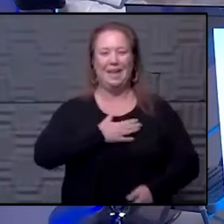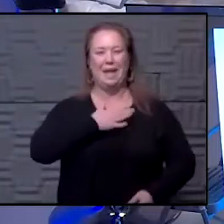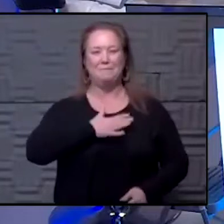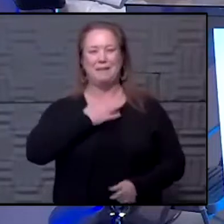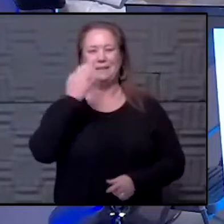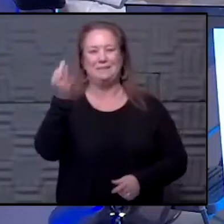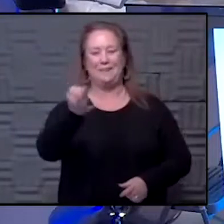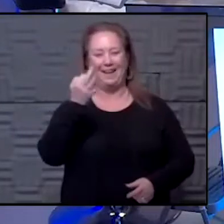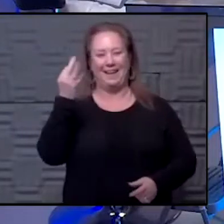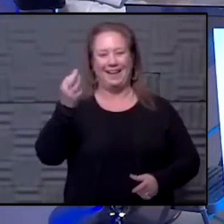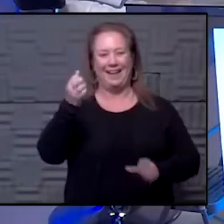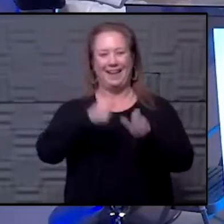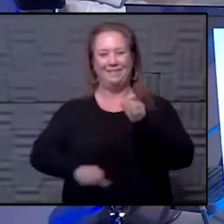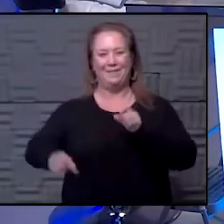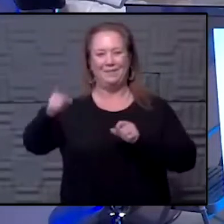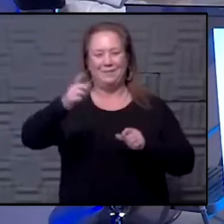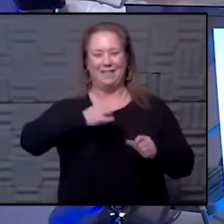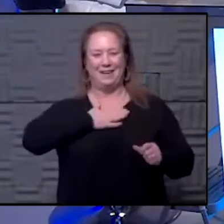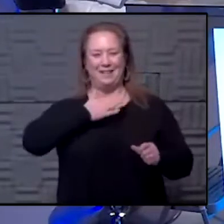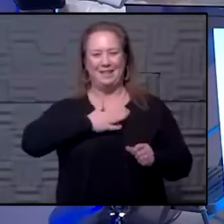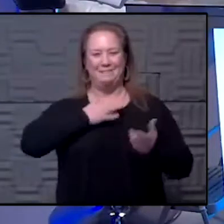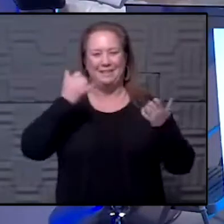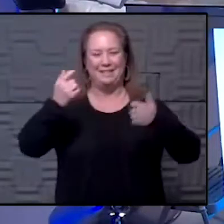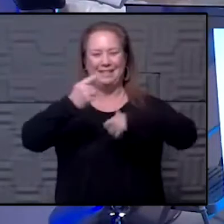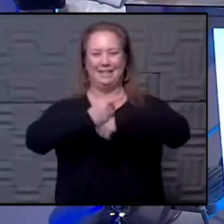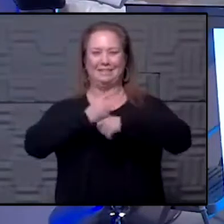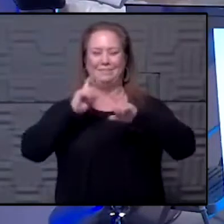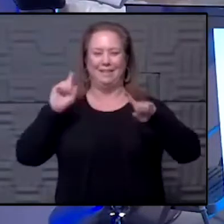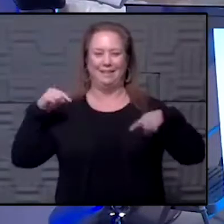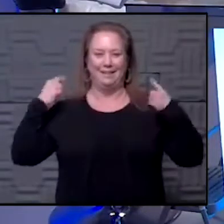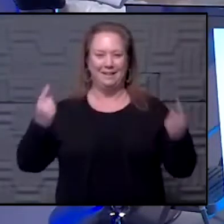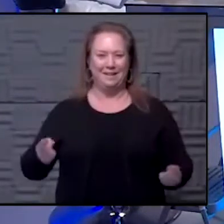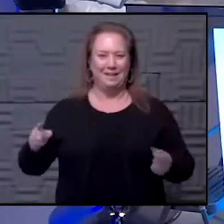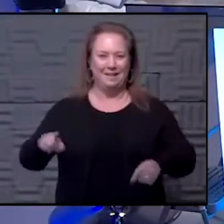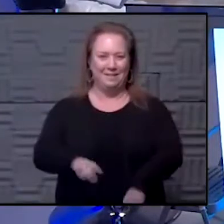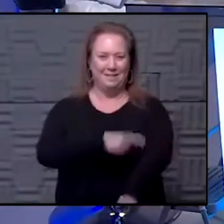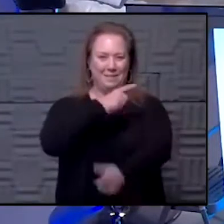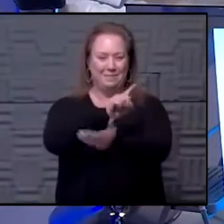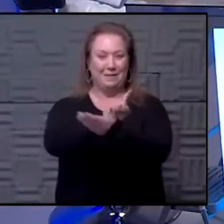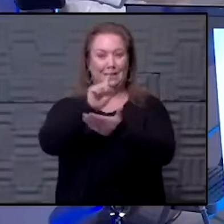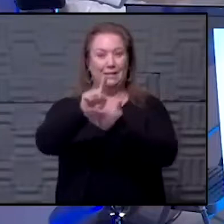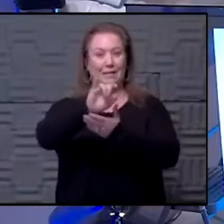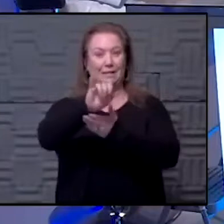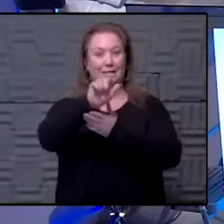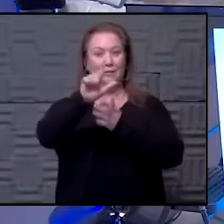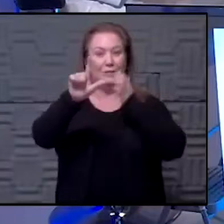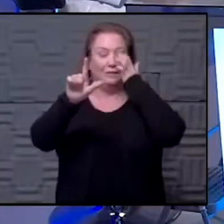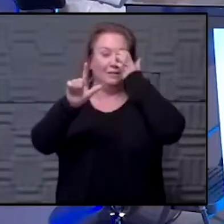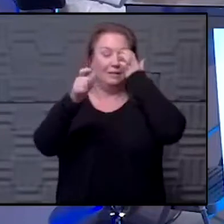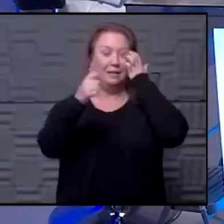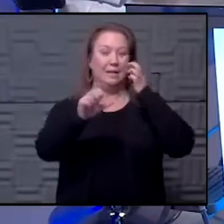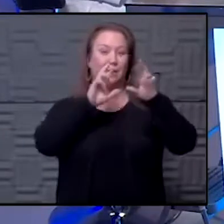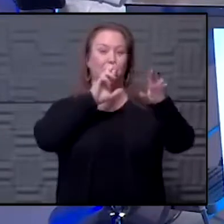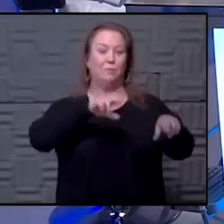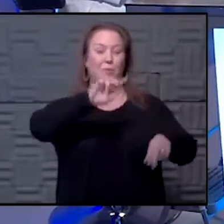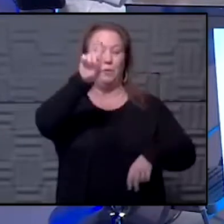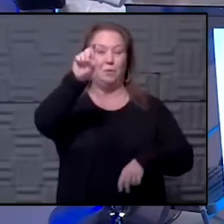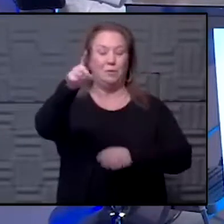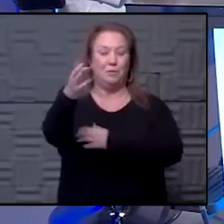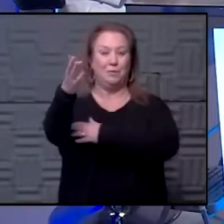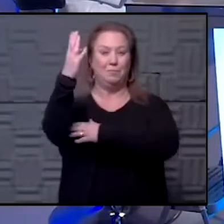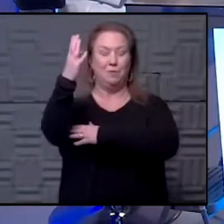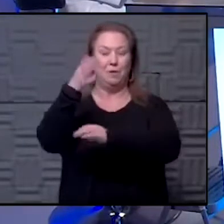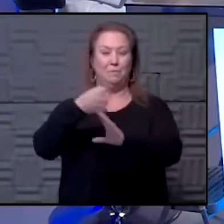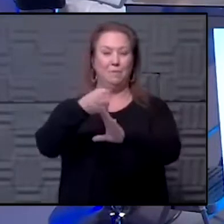Happy Friday to everybody. We're a little slap happy, but that's okay. It's been a long week. So, Jill, let's start and see if there are reporter questions out there this